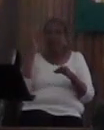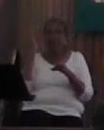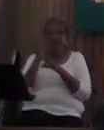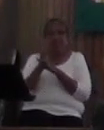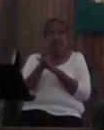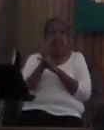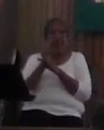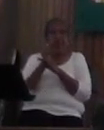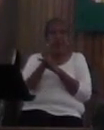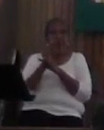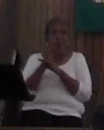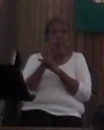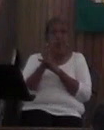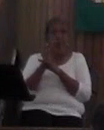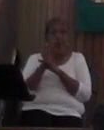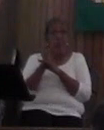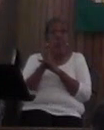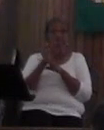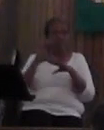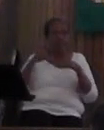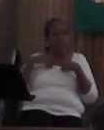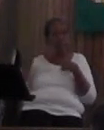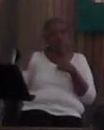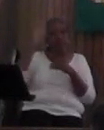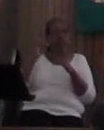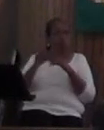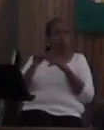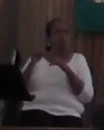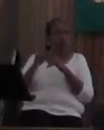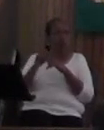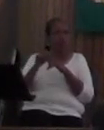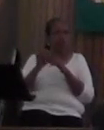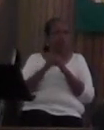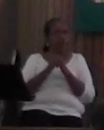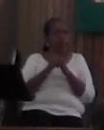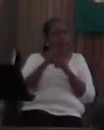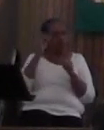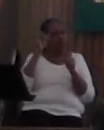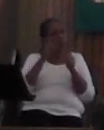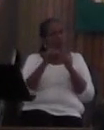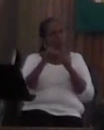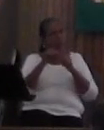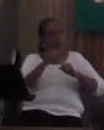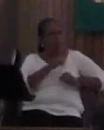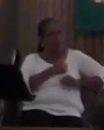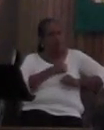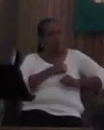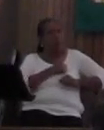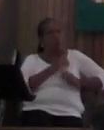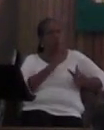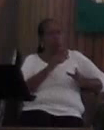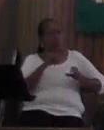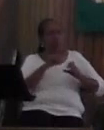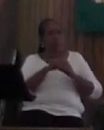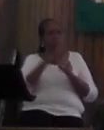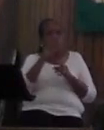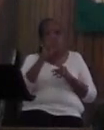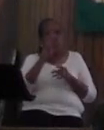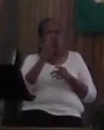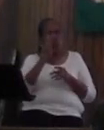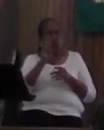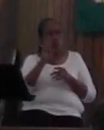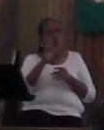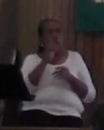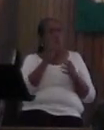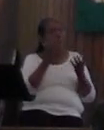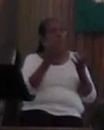Faith is taking God at his word. You remember the centurion in the Gospel of Luke who wanted Jesus to heal